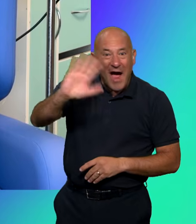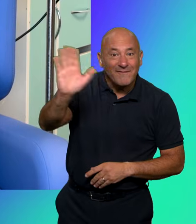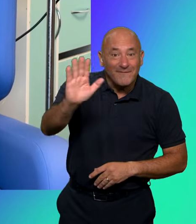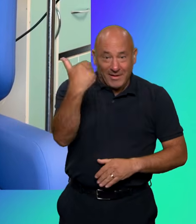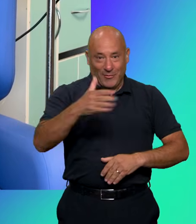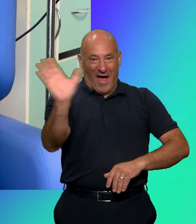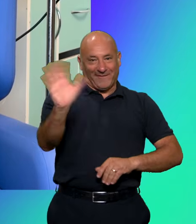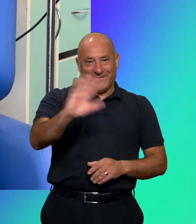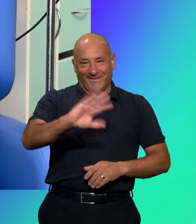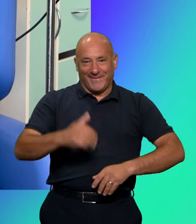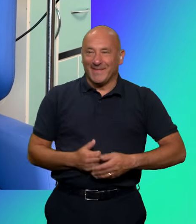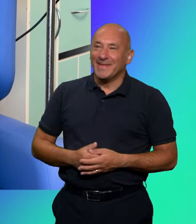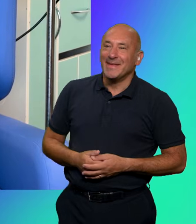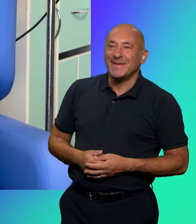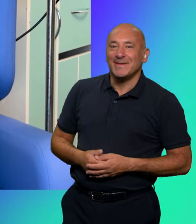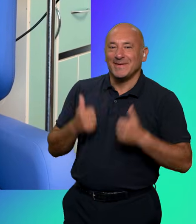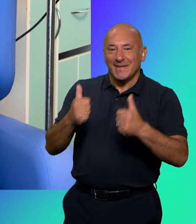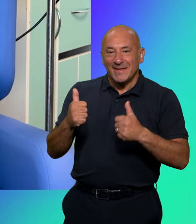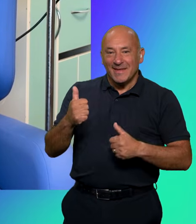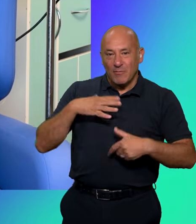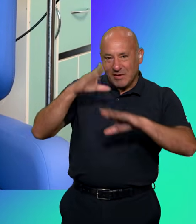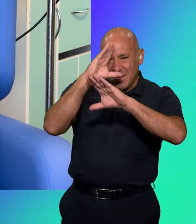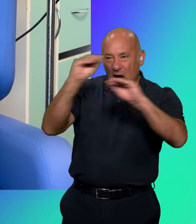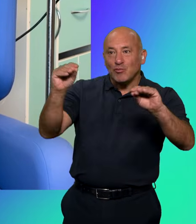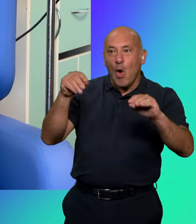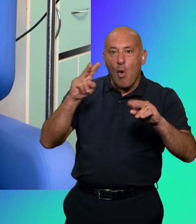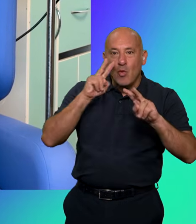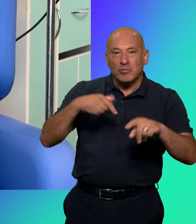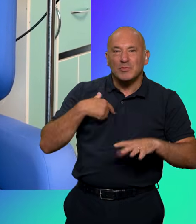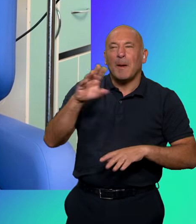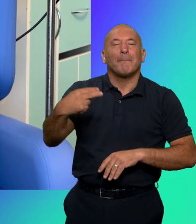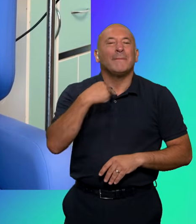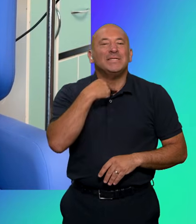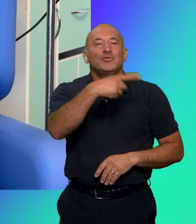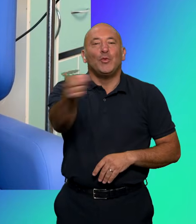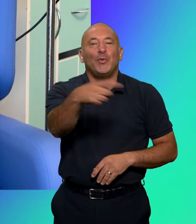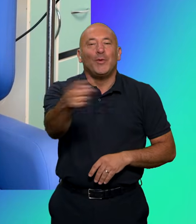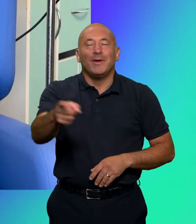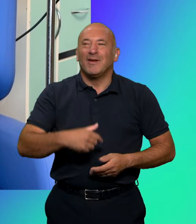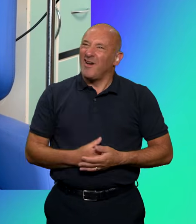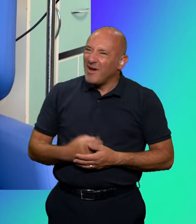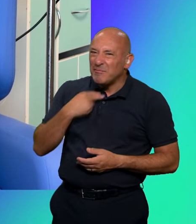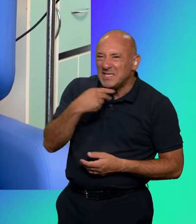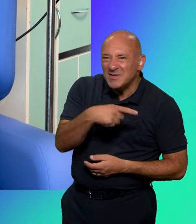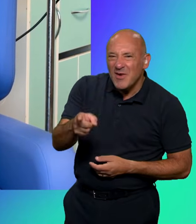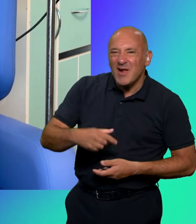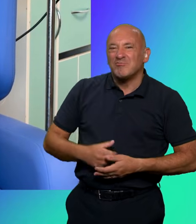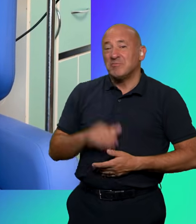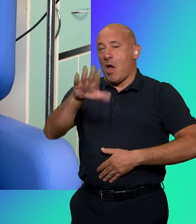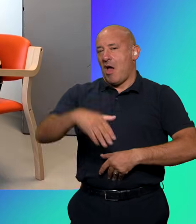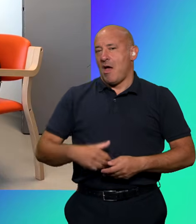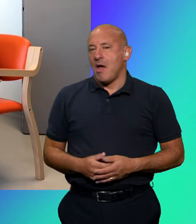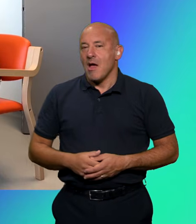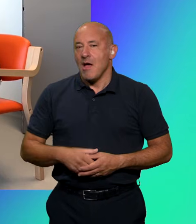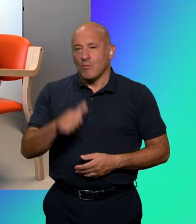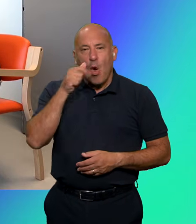camera. Hello. What do you want to say to your friends watching this, watching you I on miss Newsround? you. Miss them. I tell you